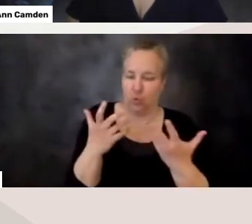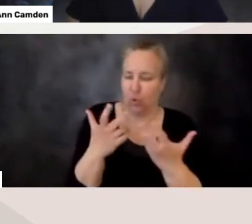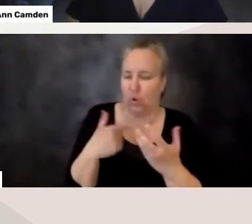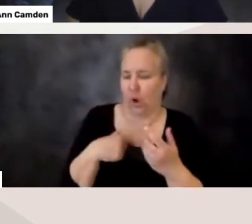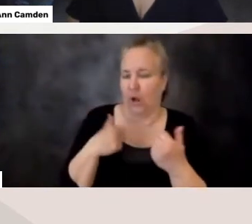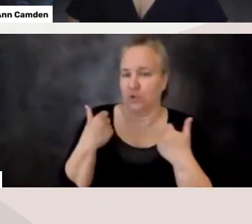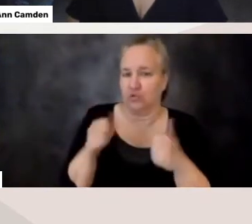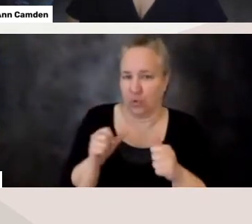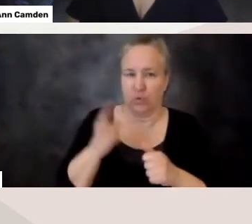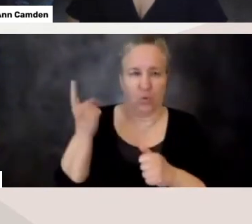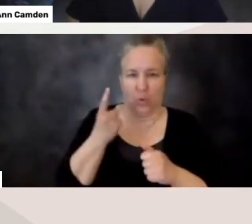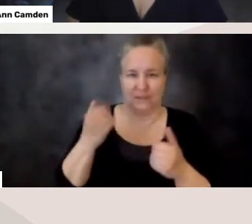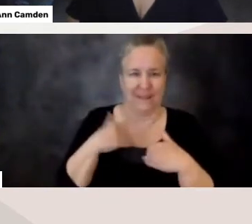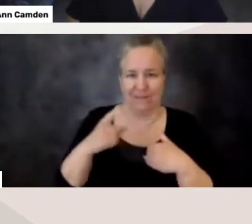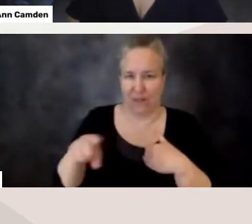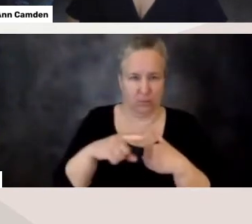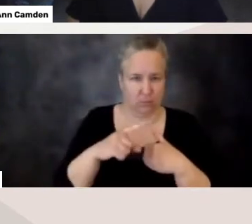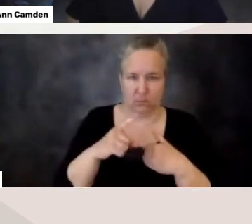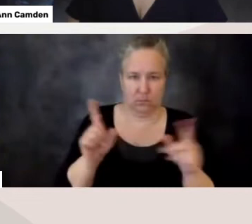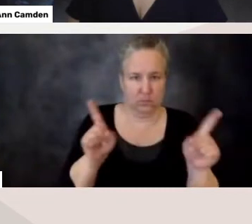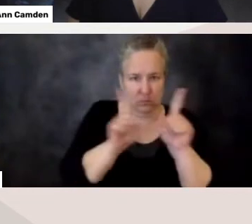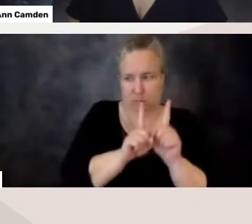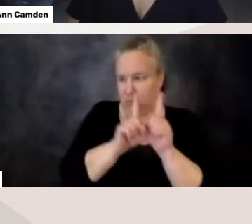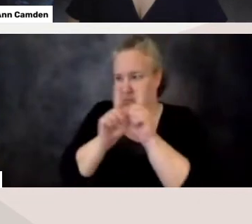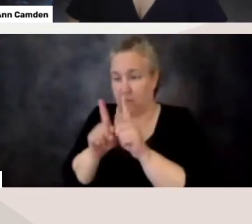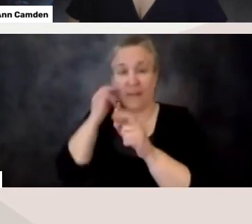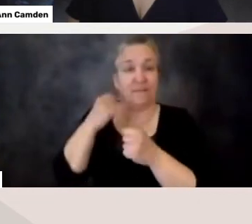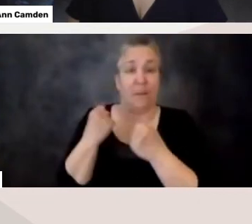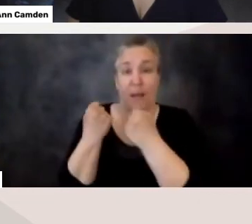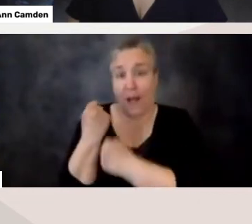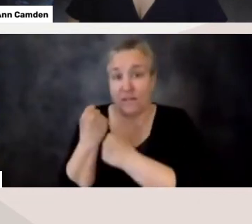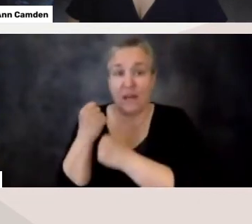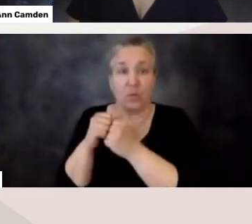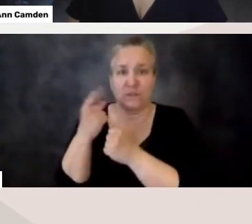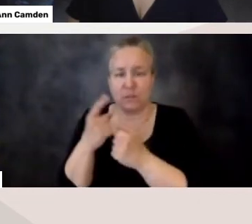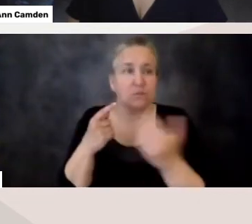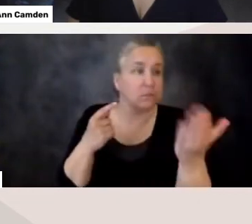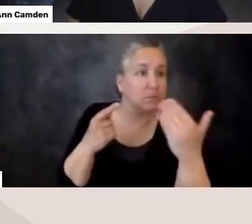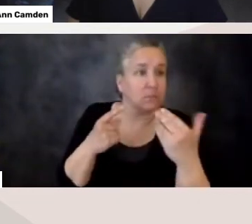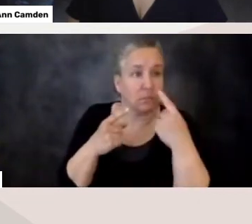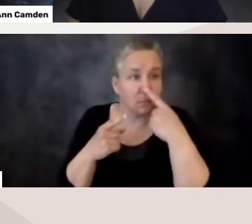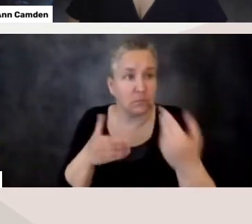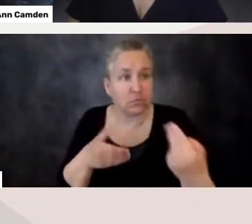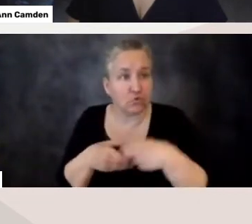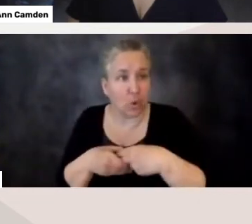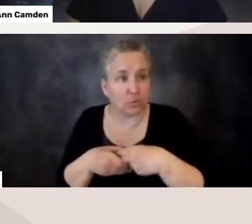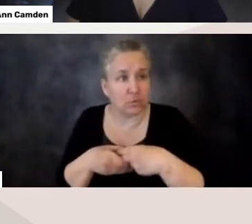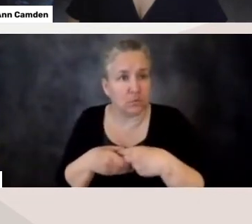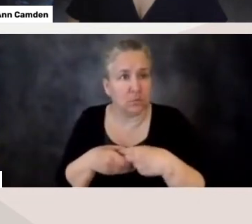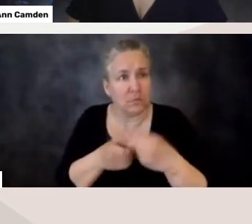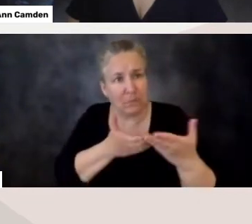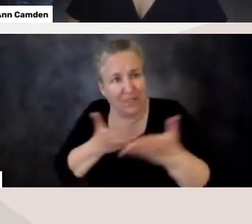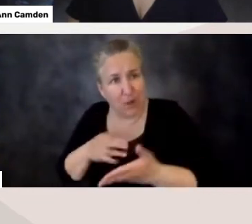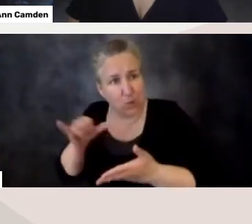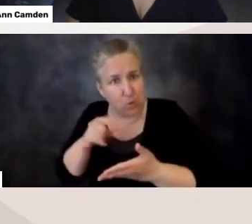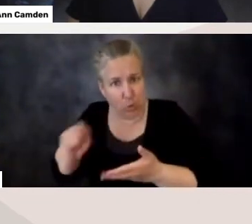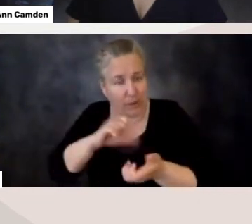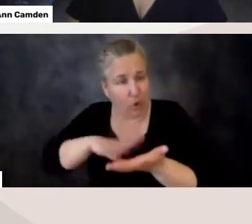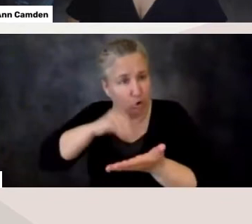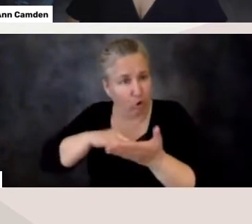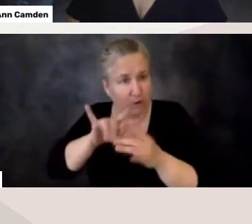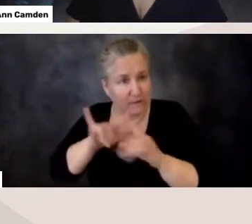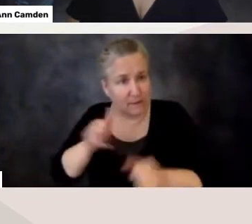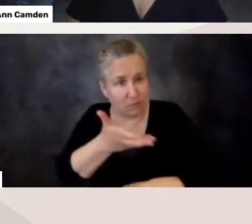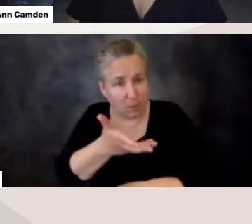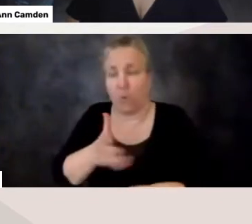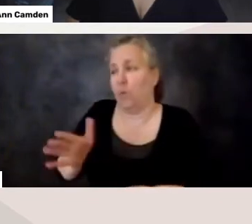to always have them with me if I am advocating in something. It's like, okay, can you guys come and be present so you can learn as well?